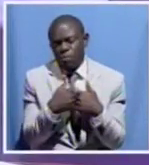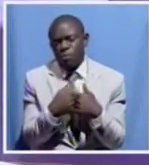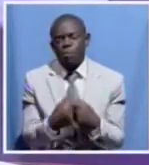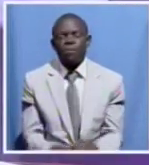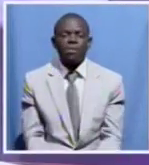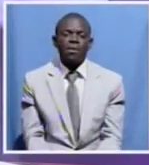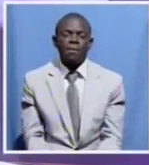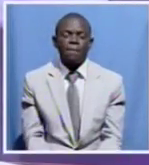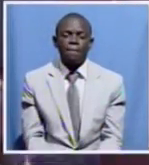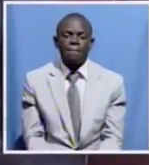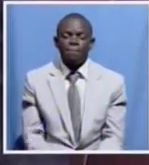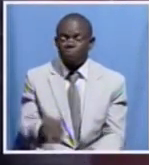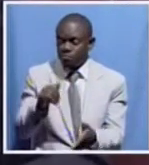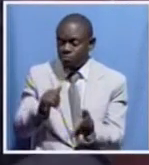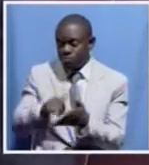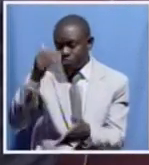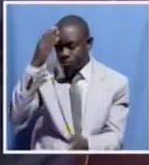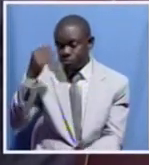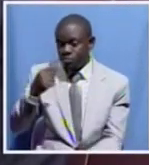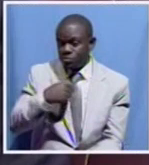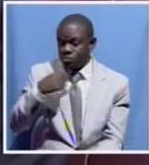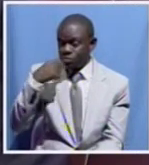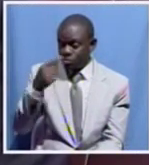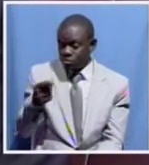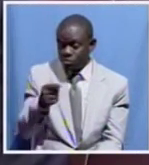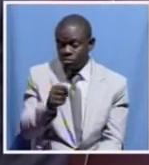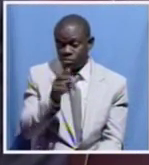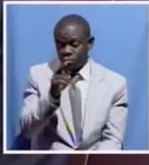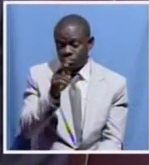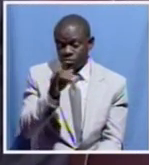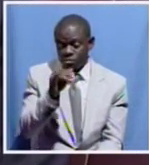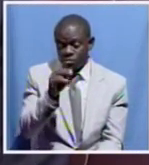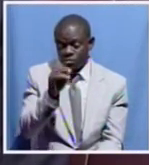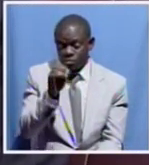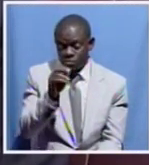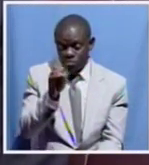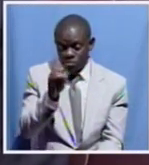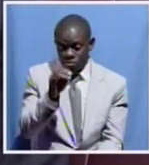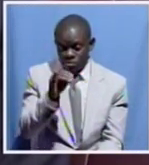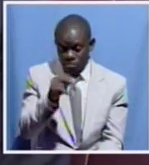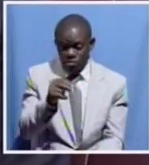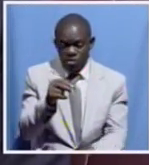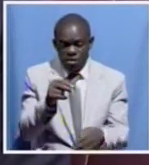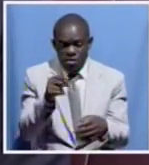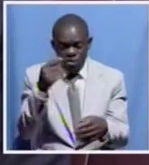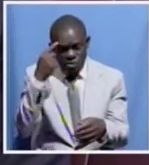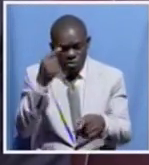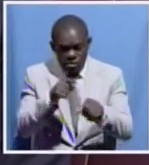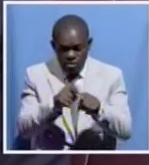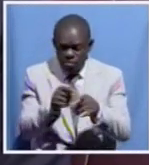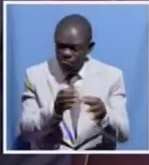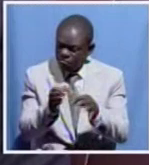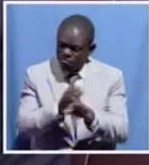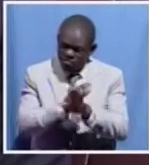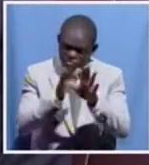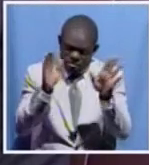Indeed, that's why I say the Vienna Convention is really very clear on how you deal with such matters. And for me, when